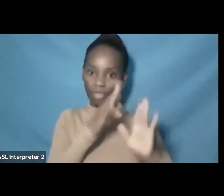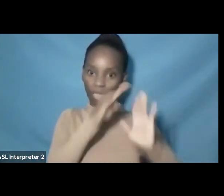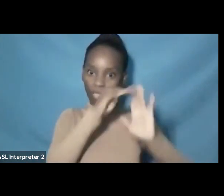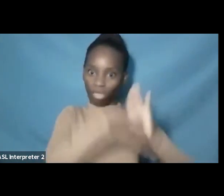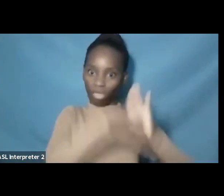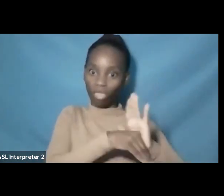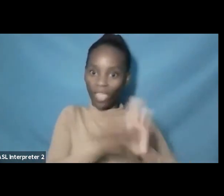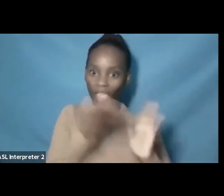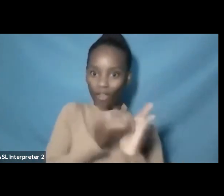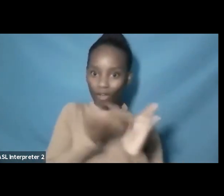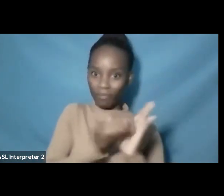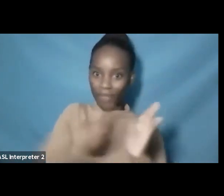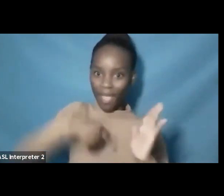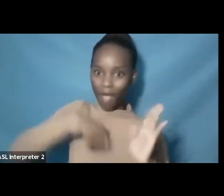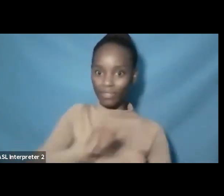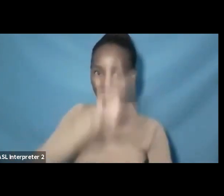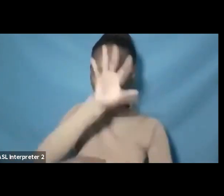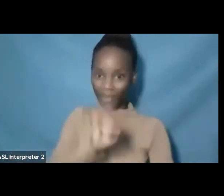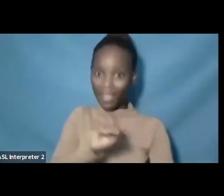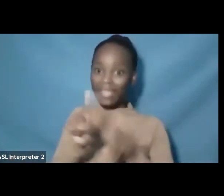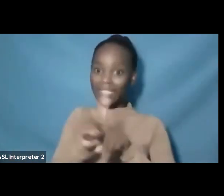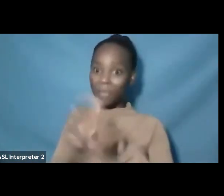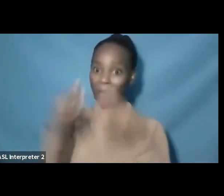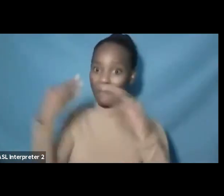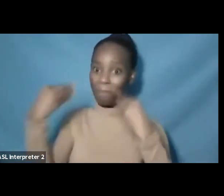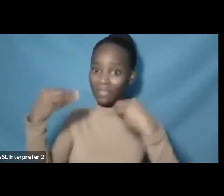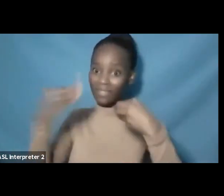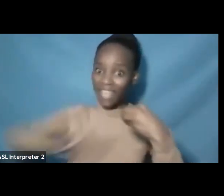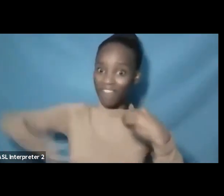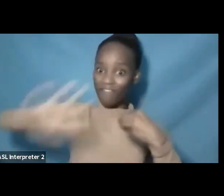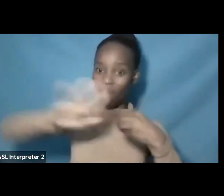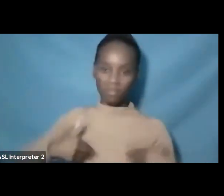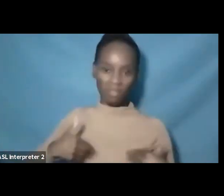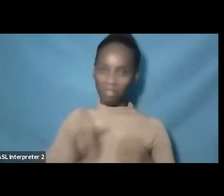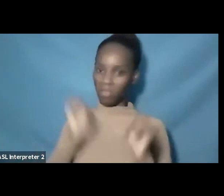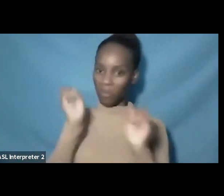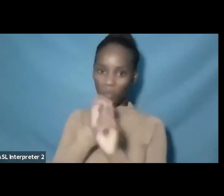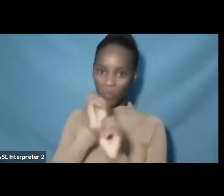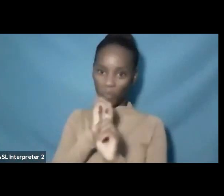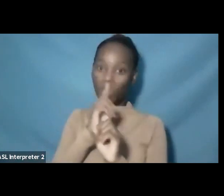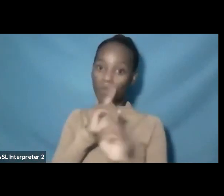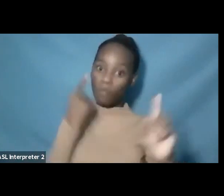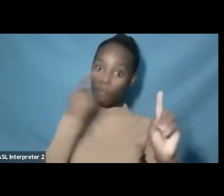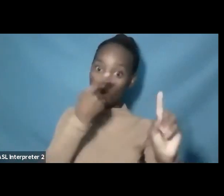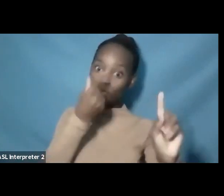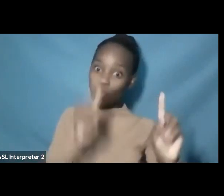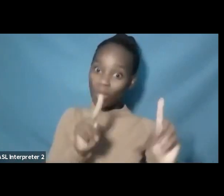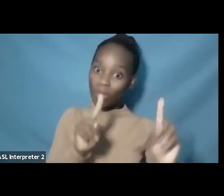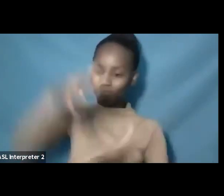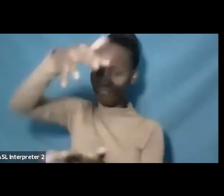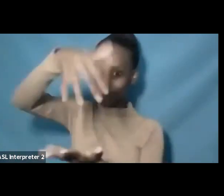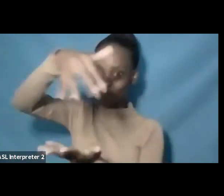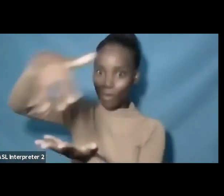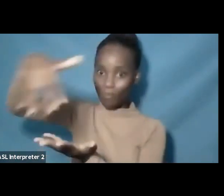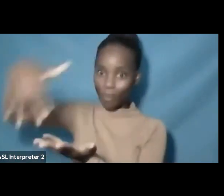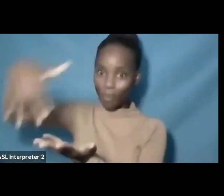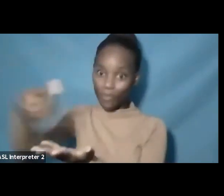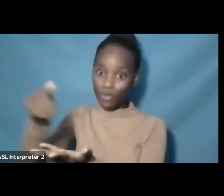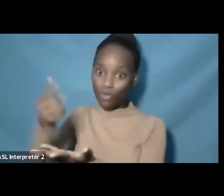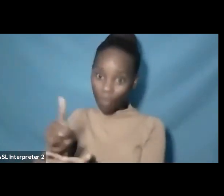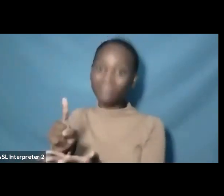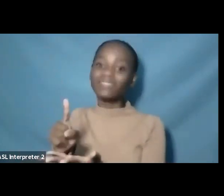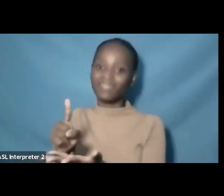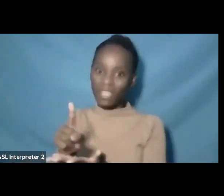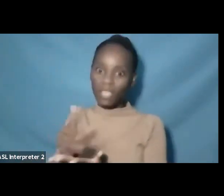higher purpose of collecting revenue is also seriously compromised with this illicit trade.